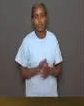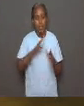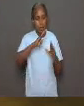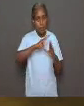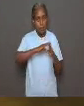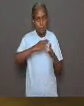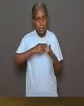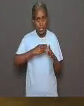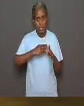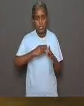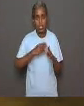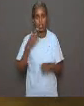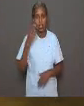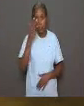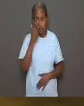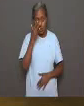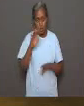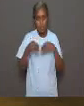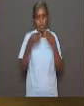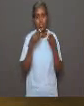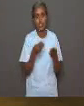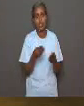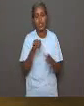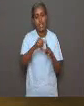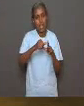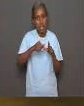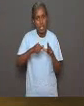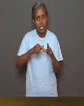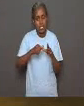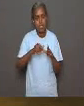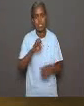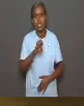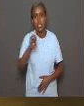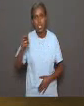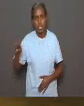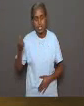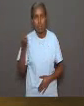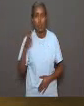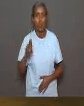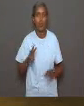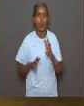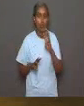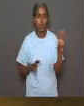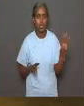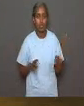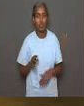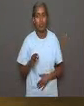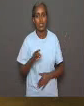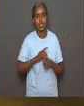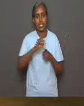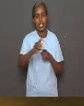Bearings are usually given as angles that are east or west of the